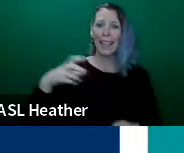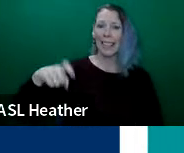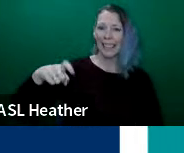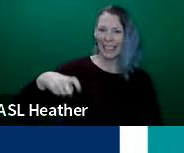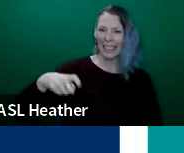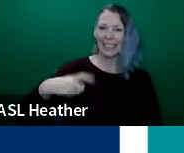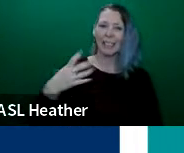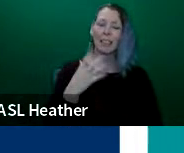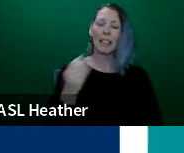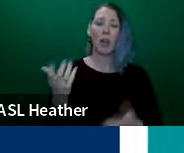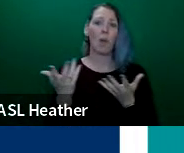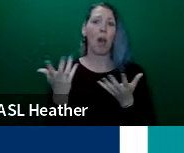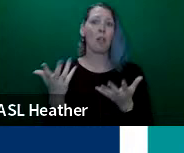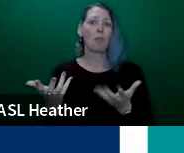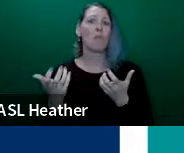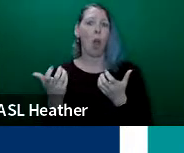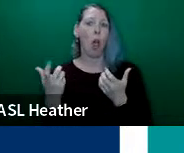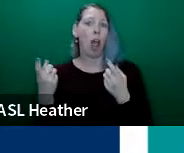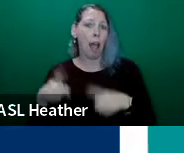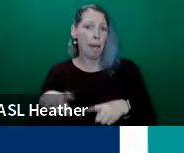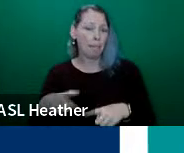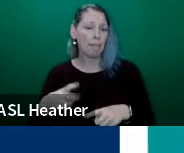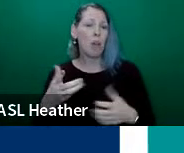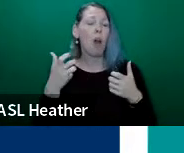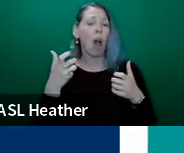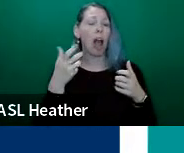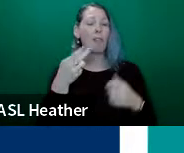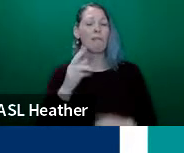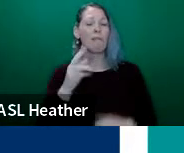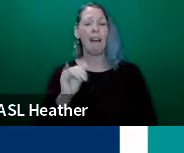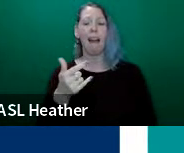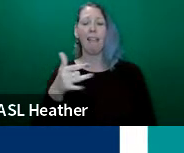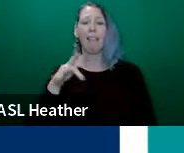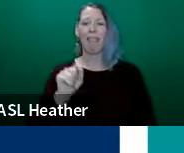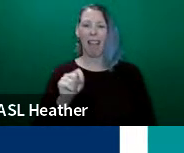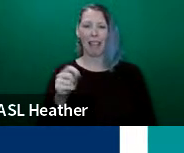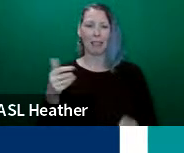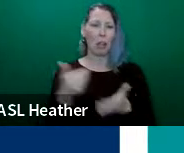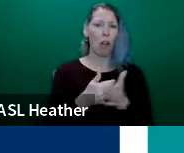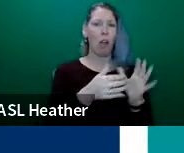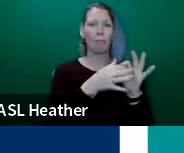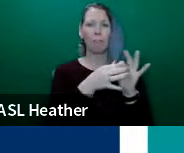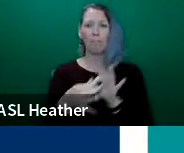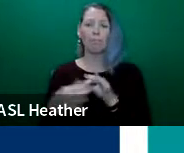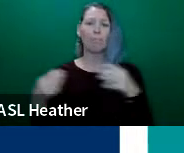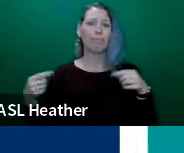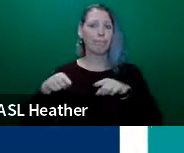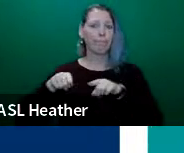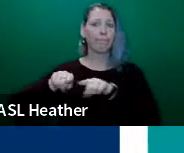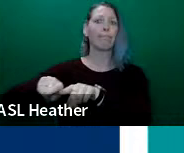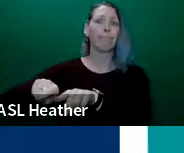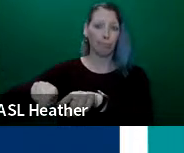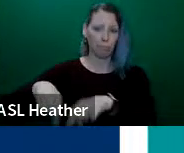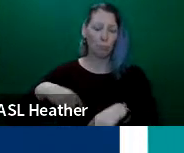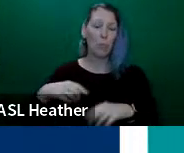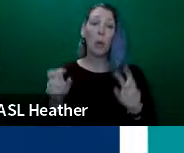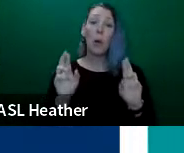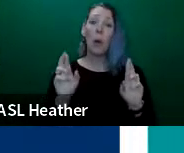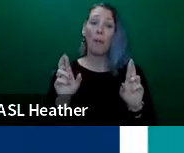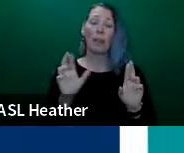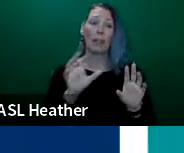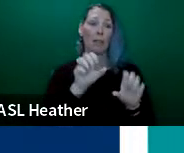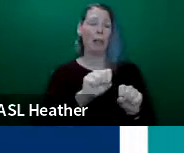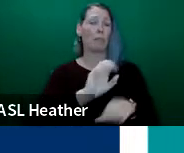So this is not the full list of the desired outcomes, but we wanted to highlight the desired outcomes that can be closely tied to ramp connections. We've hopefully captured all the ones